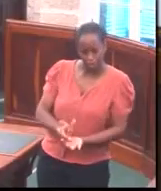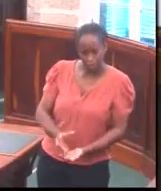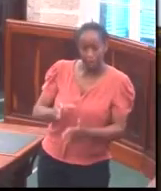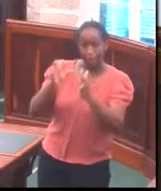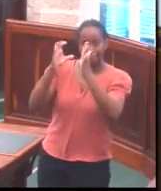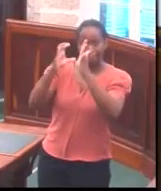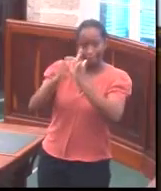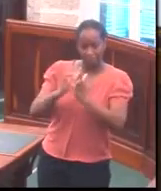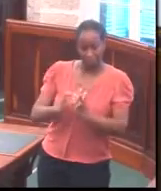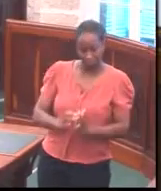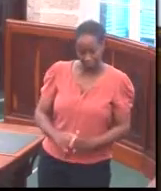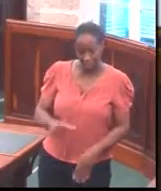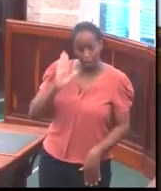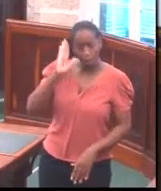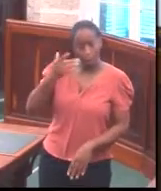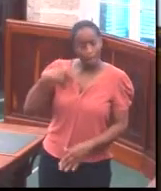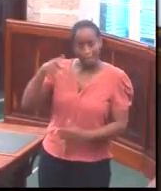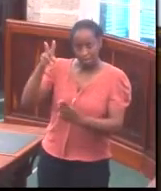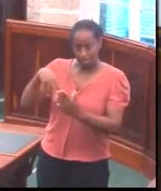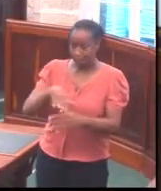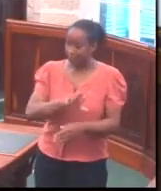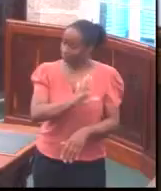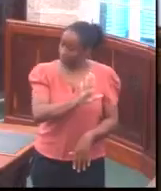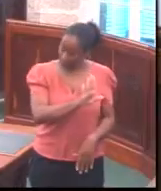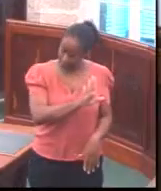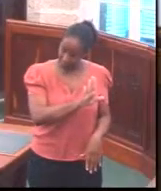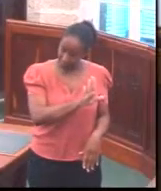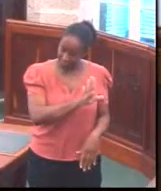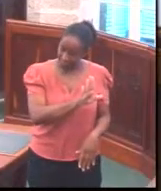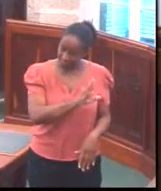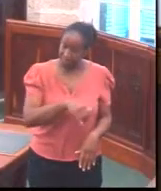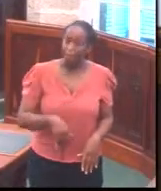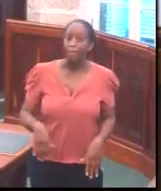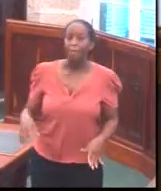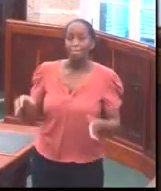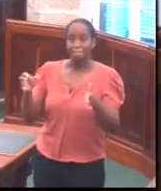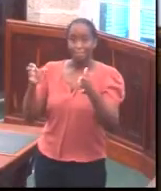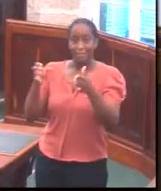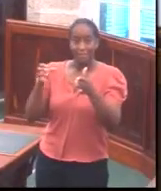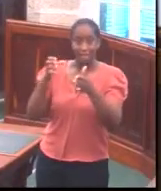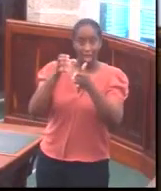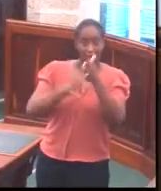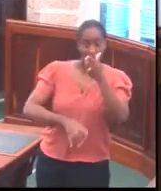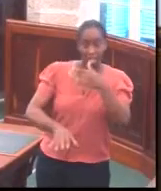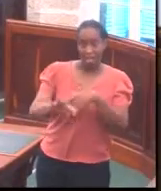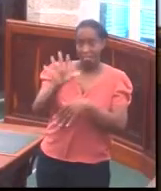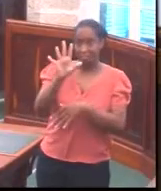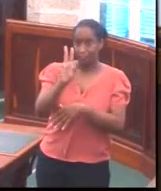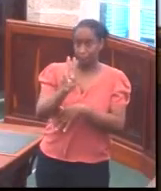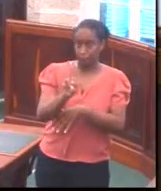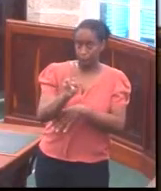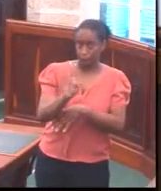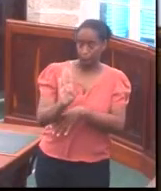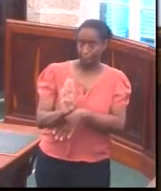want you to. I'm going to read it. Again. Again, in clause 5.2, paragraph B